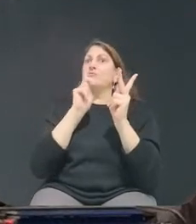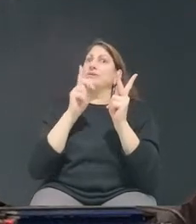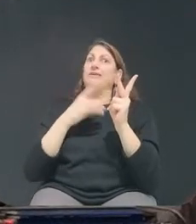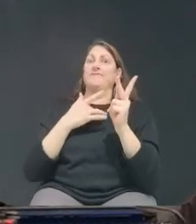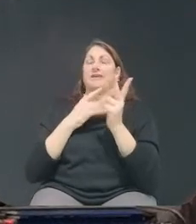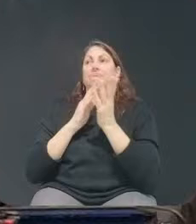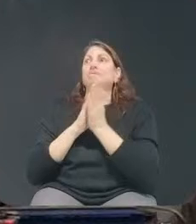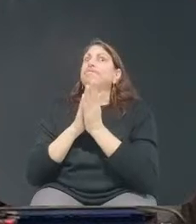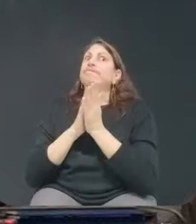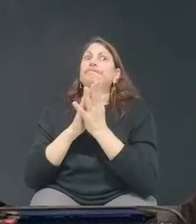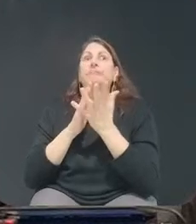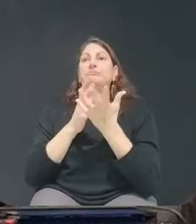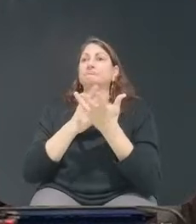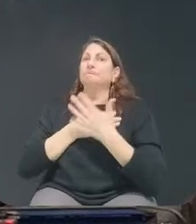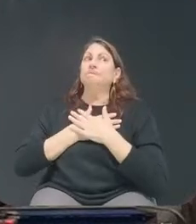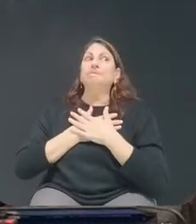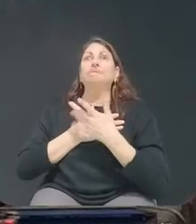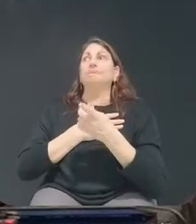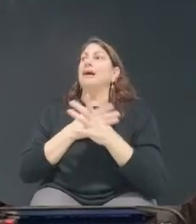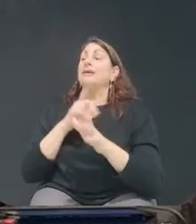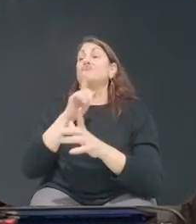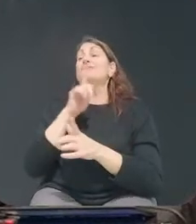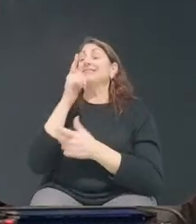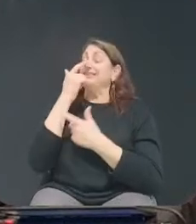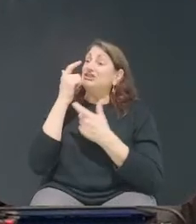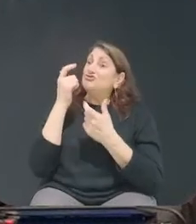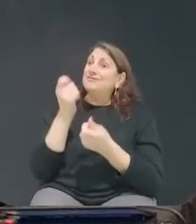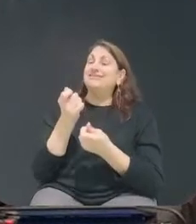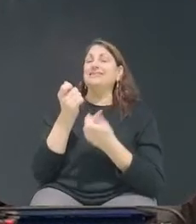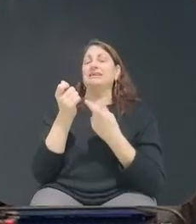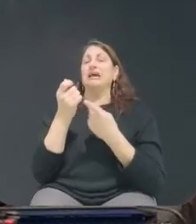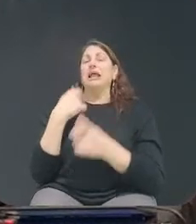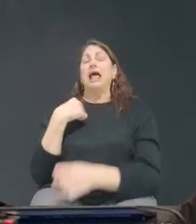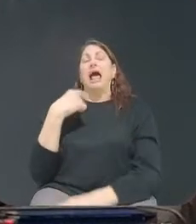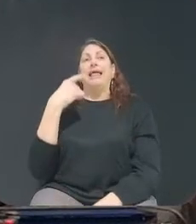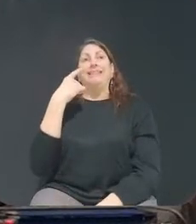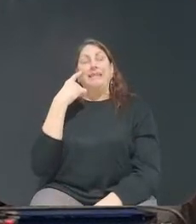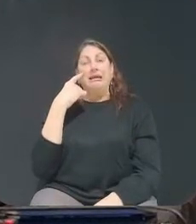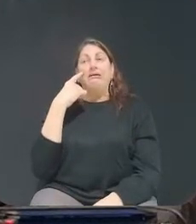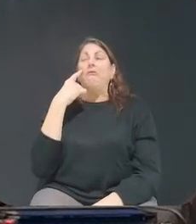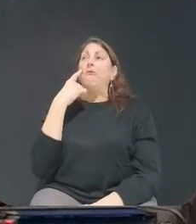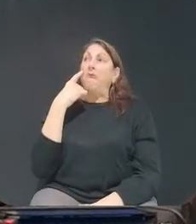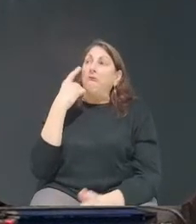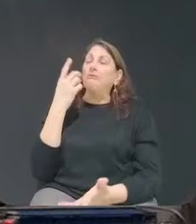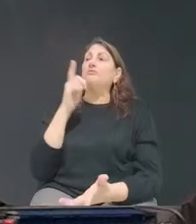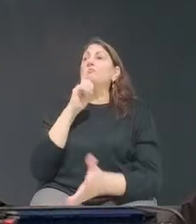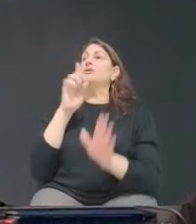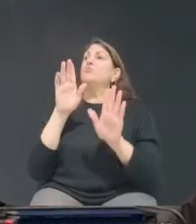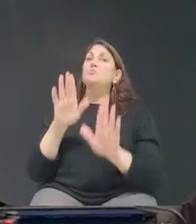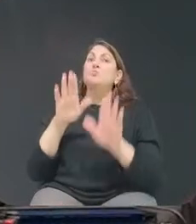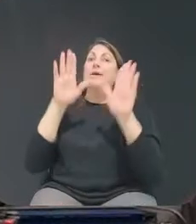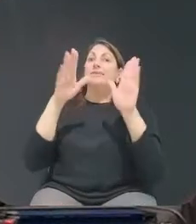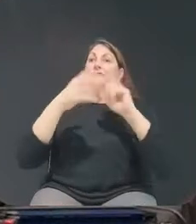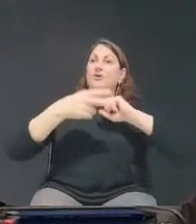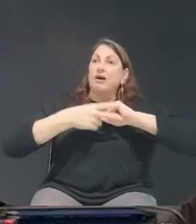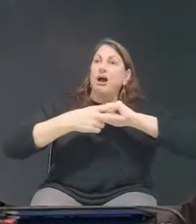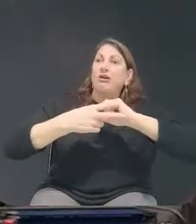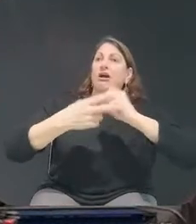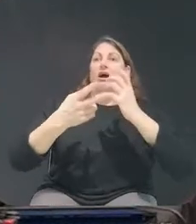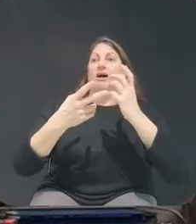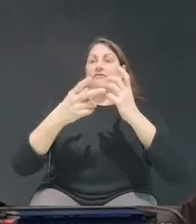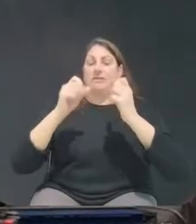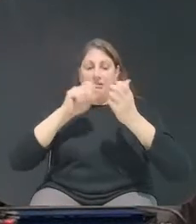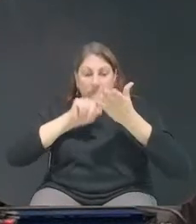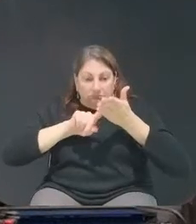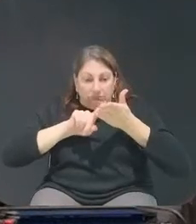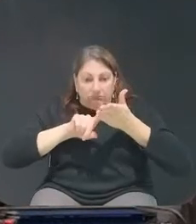very interesting and really just a wonderful archive of that. And